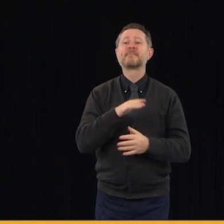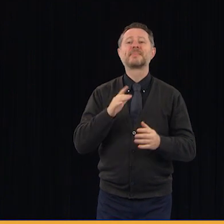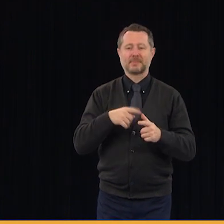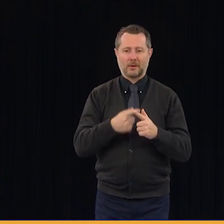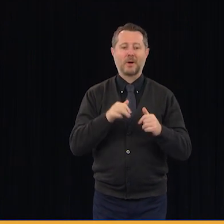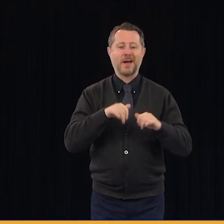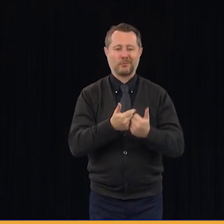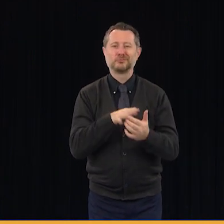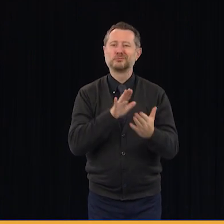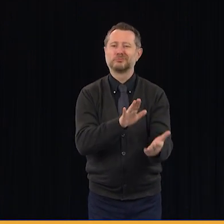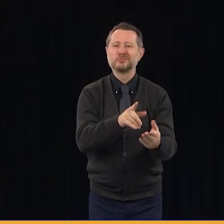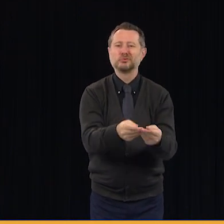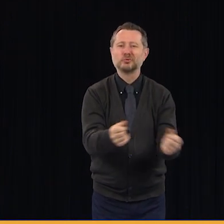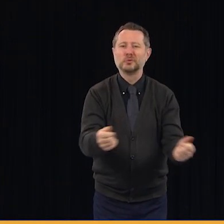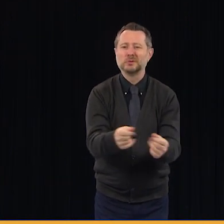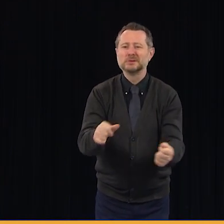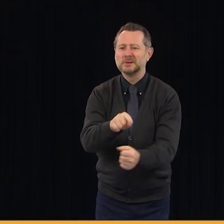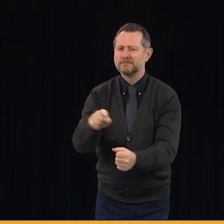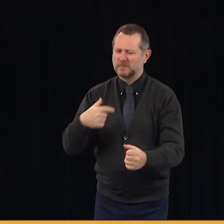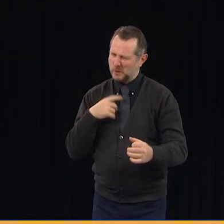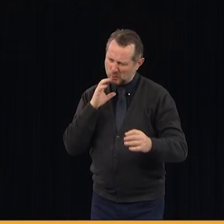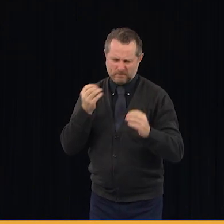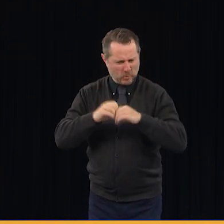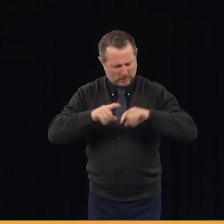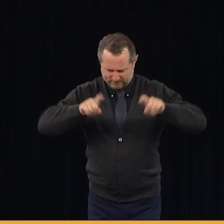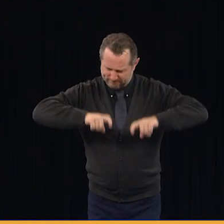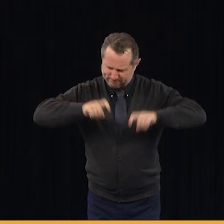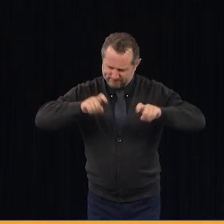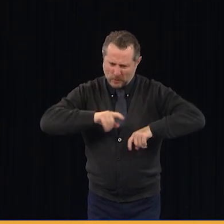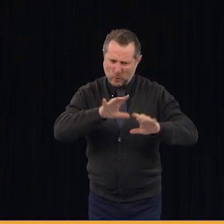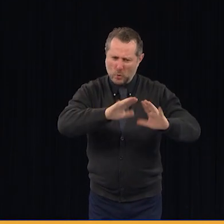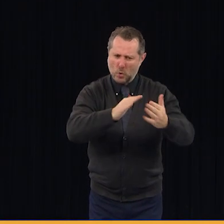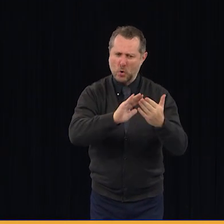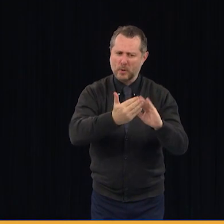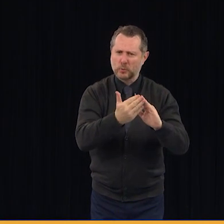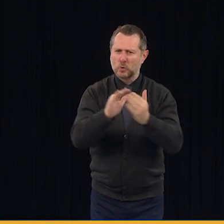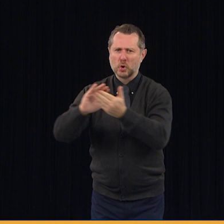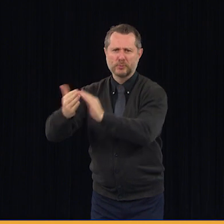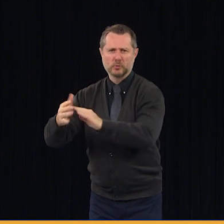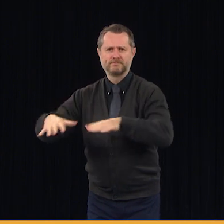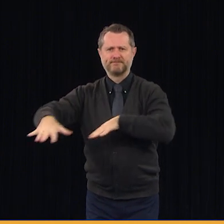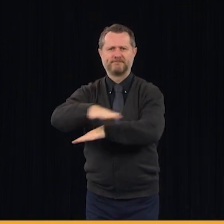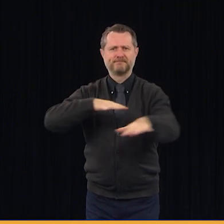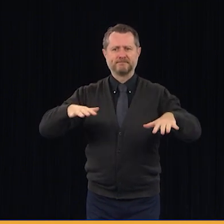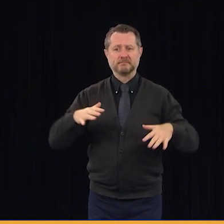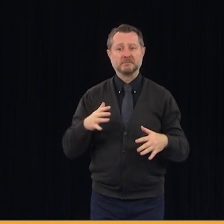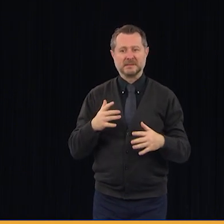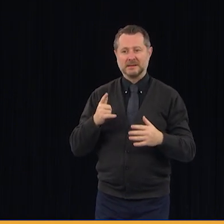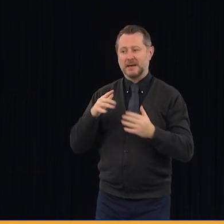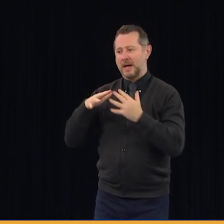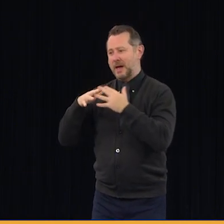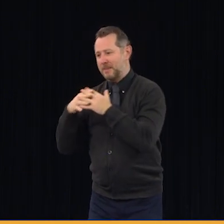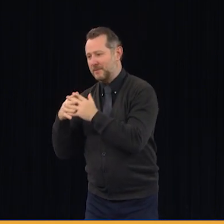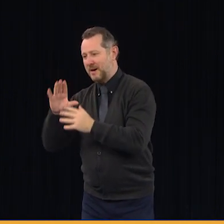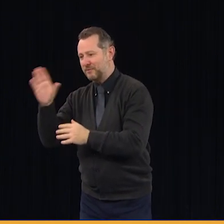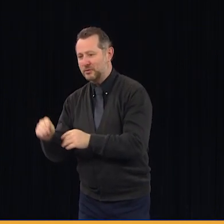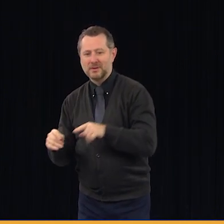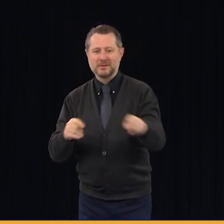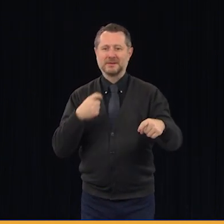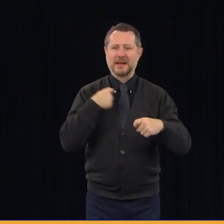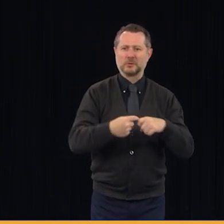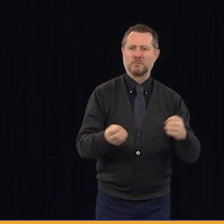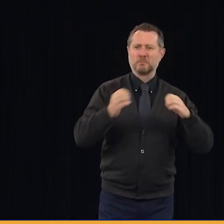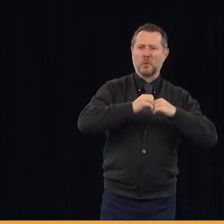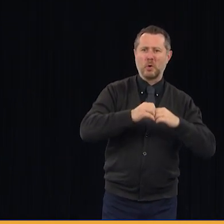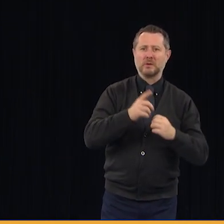more testing in African American and Latino communities. With more data, we're going to open new testing